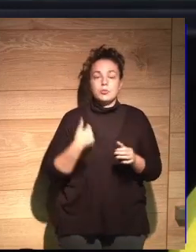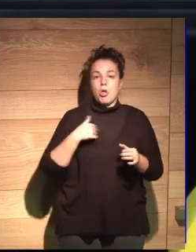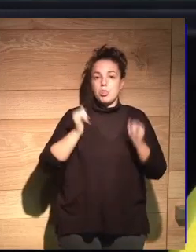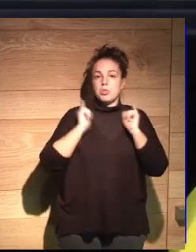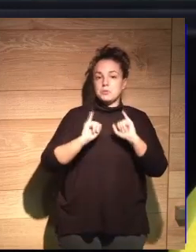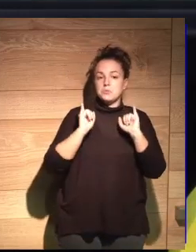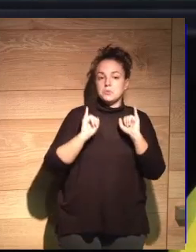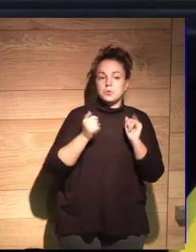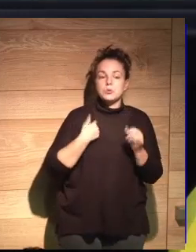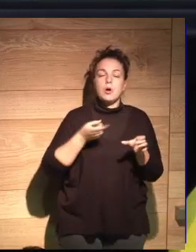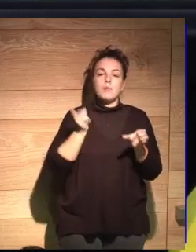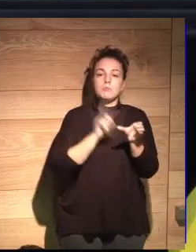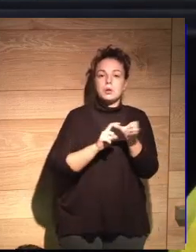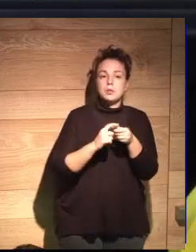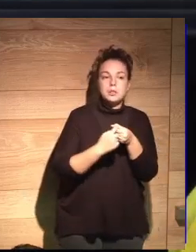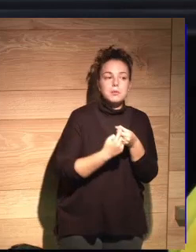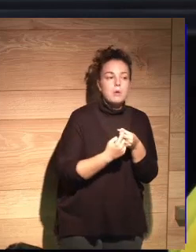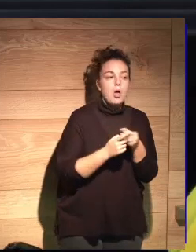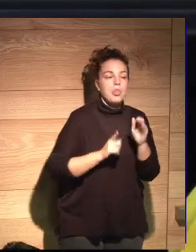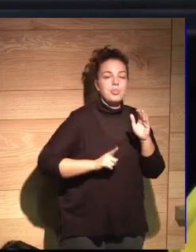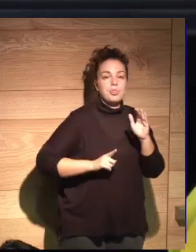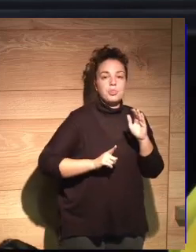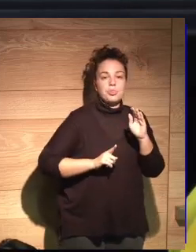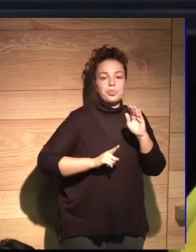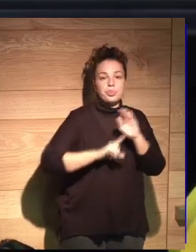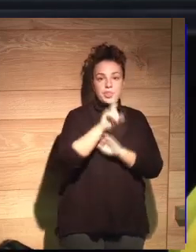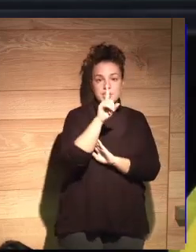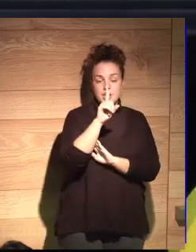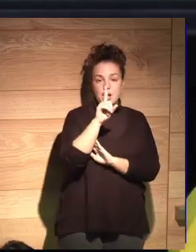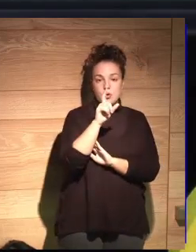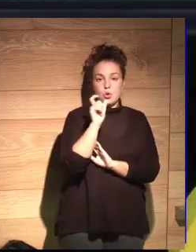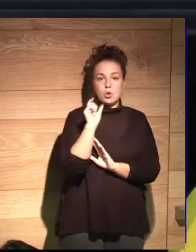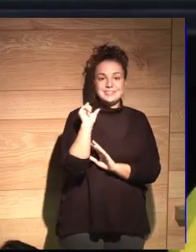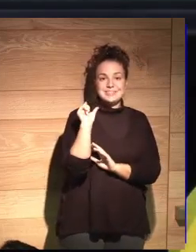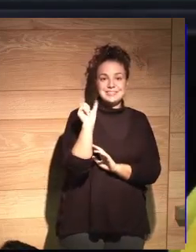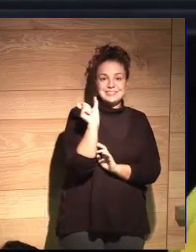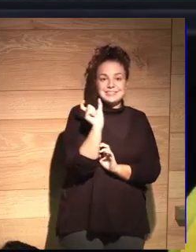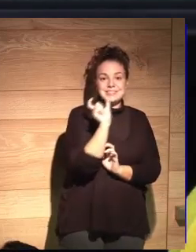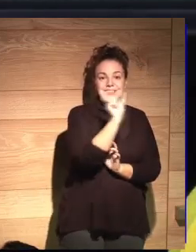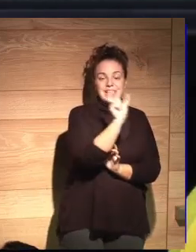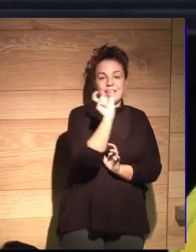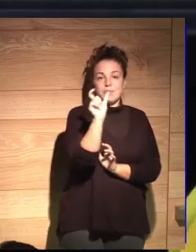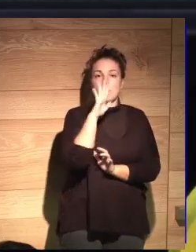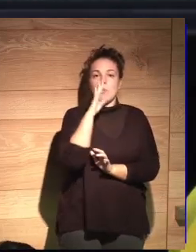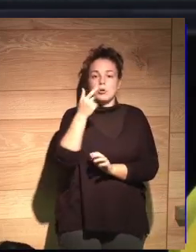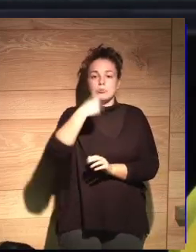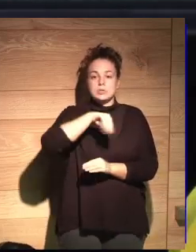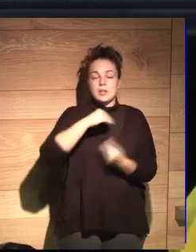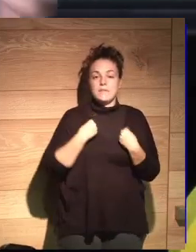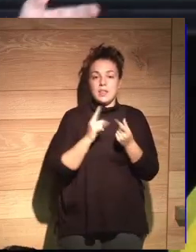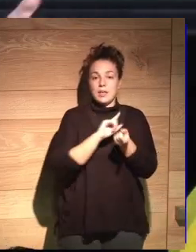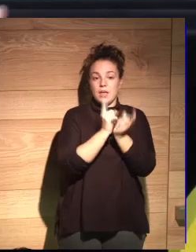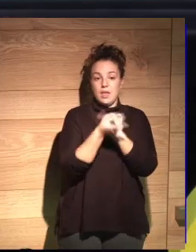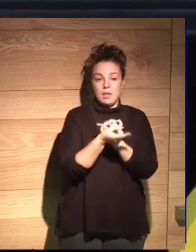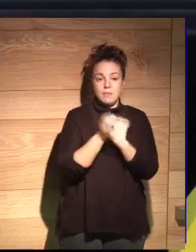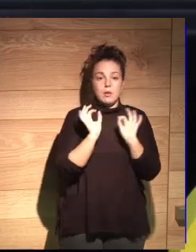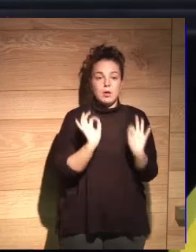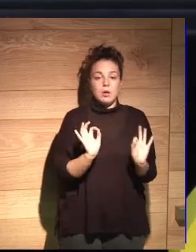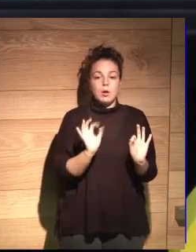happy and I enjoy and I participate on technology development that has changed our